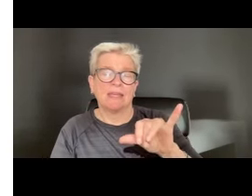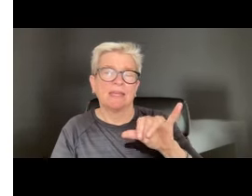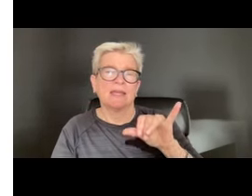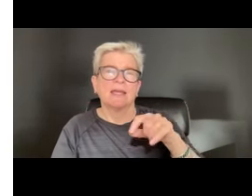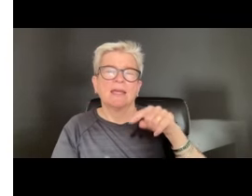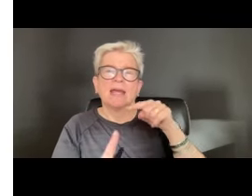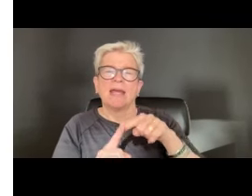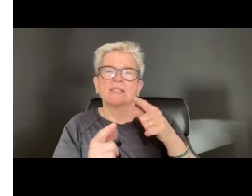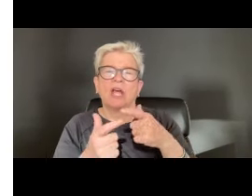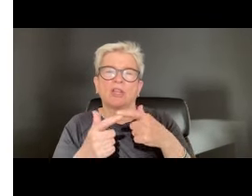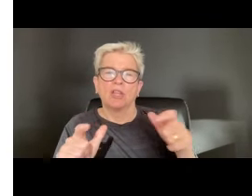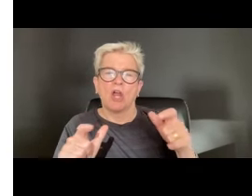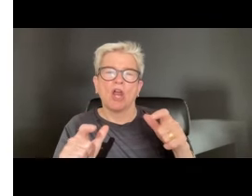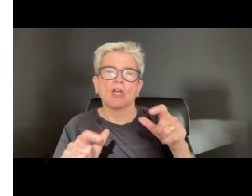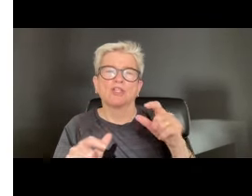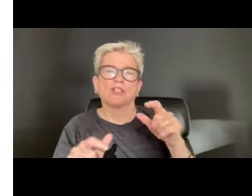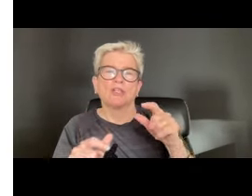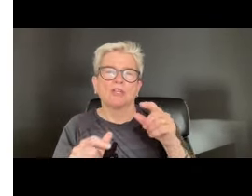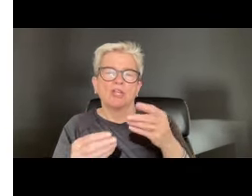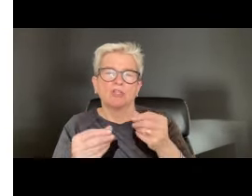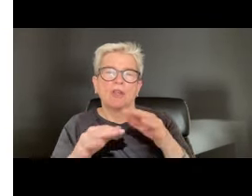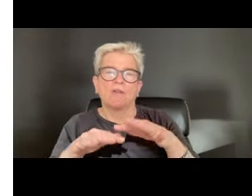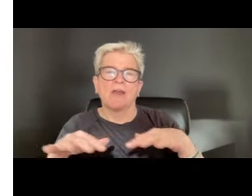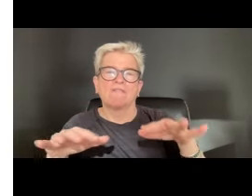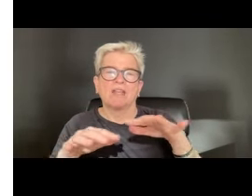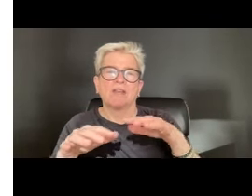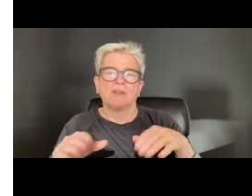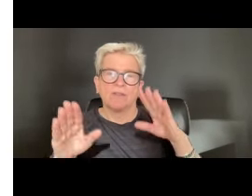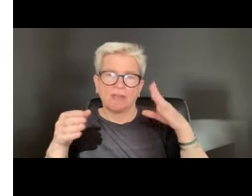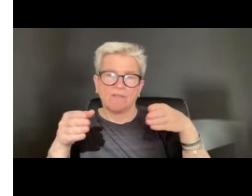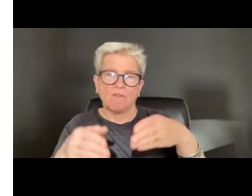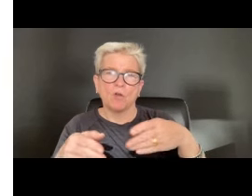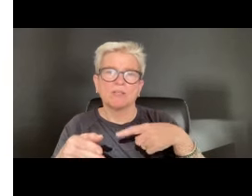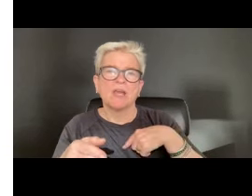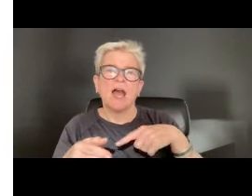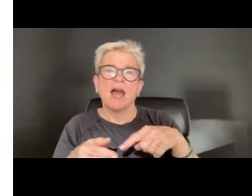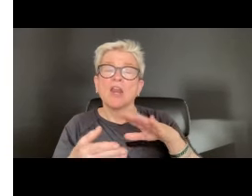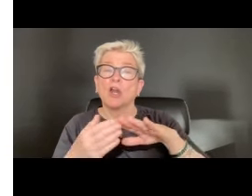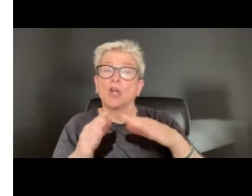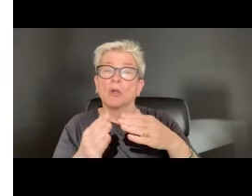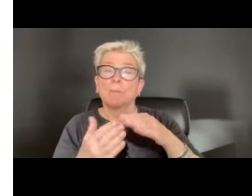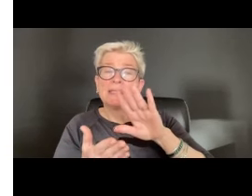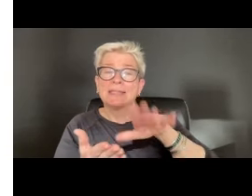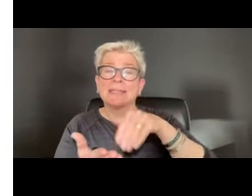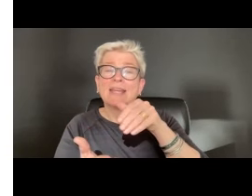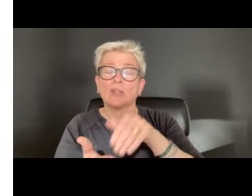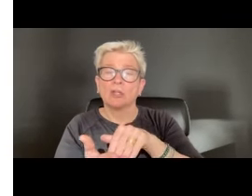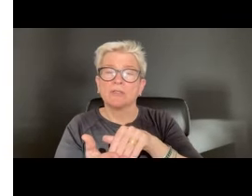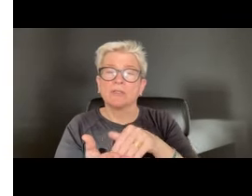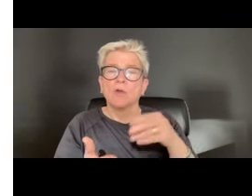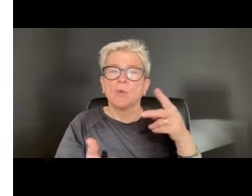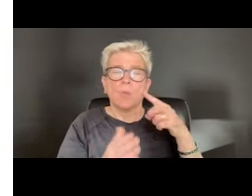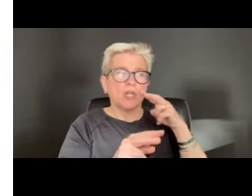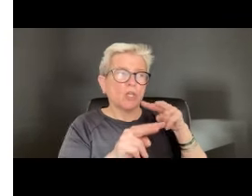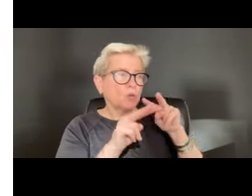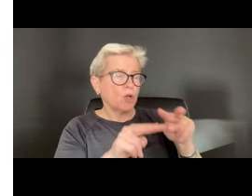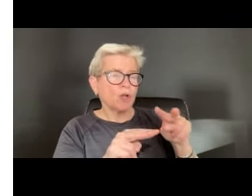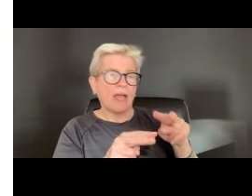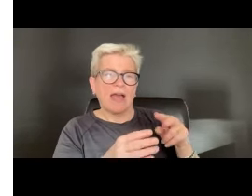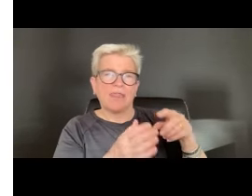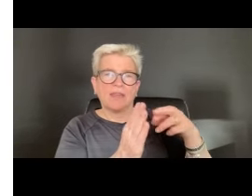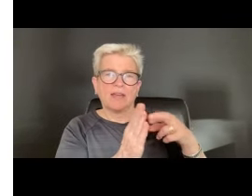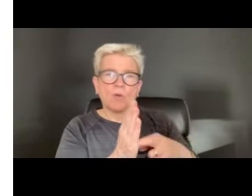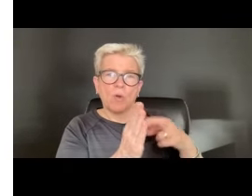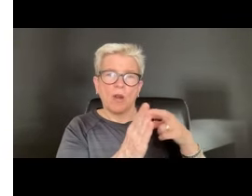a large geographic area dedicated to urban centers. In looking at the criteria for regional centers, we